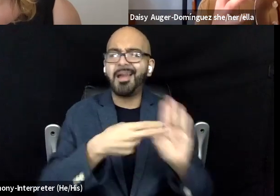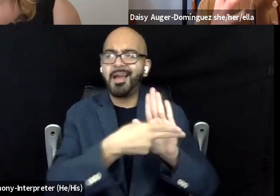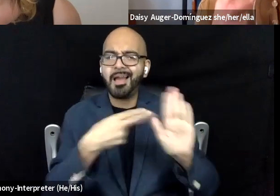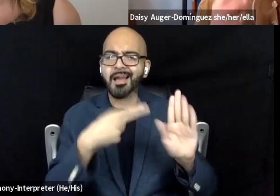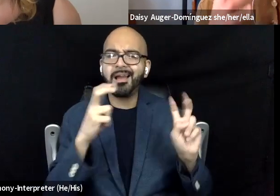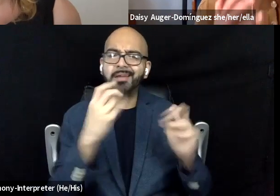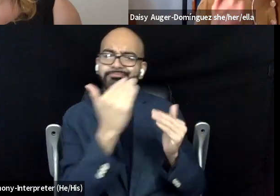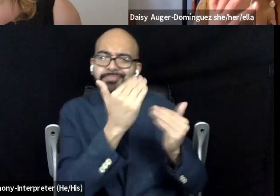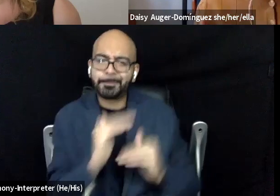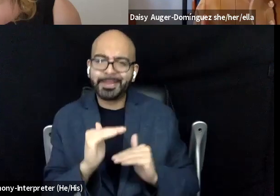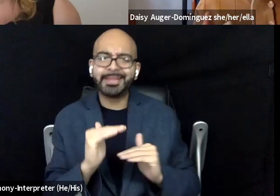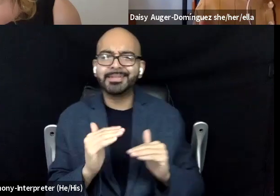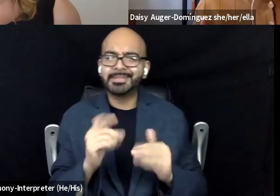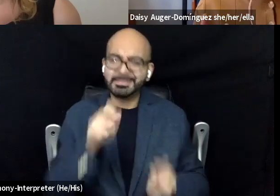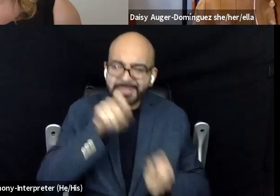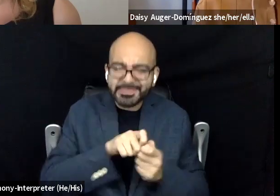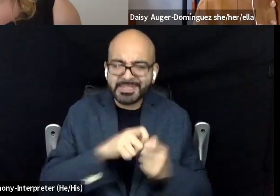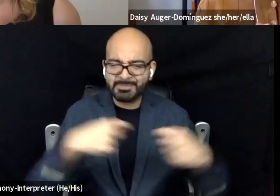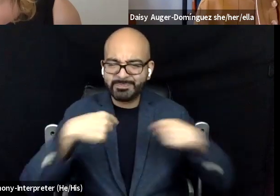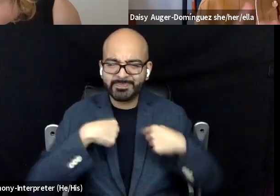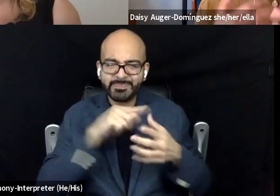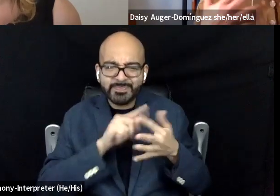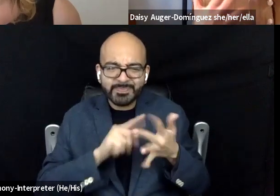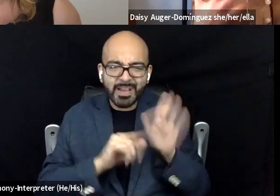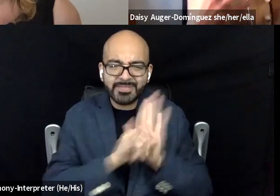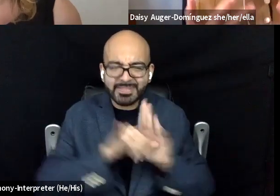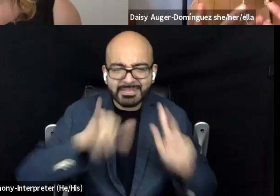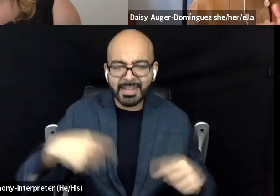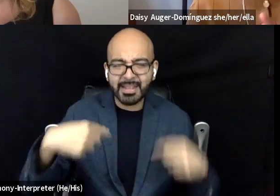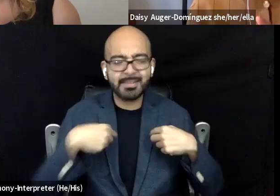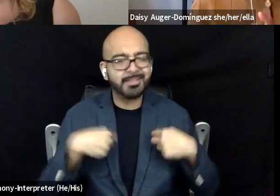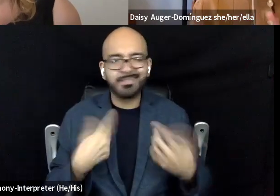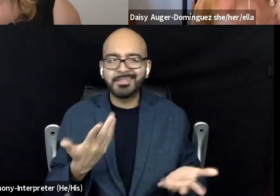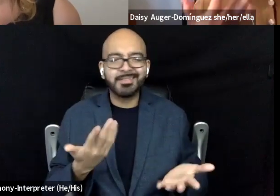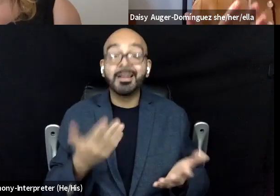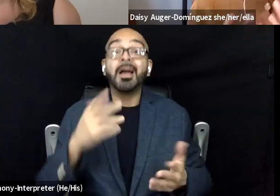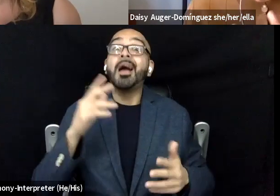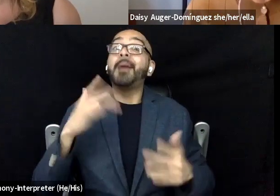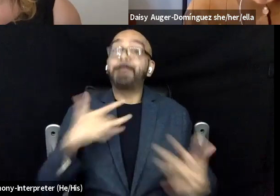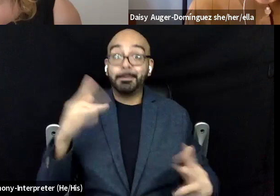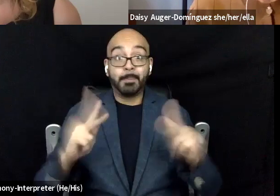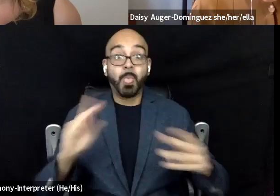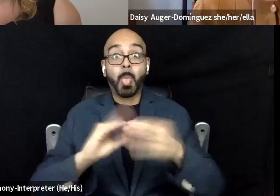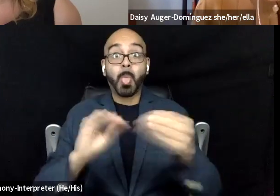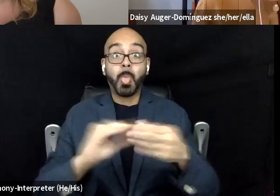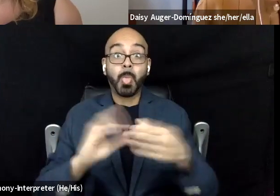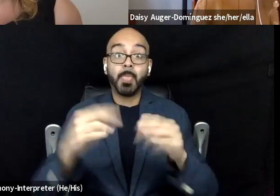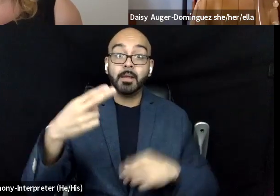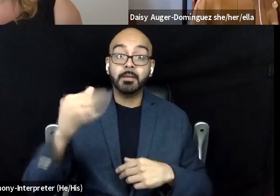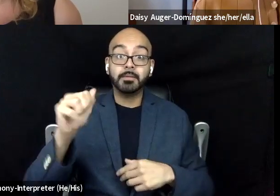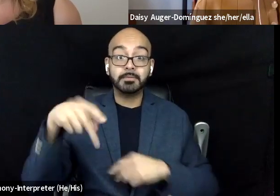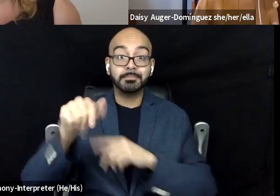always very nicely defined, right? When people spoke of Hispanics, it wasn't always in the most positive